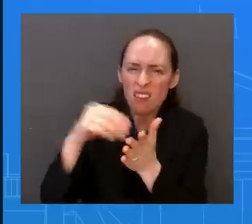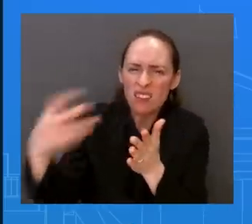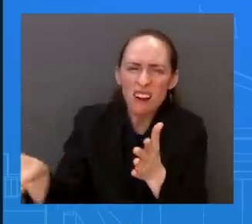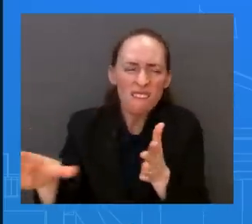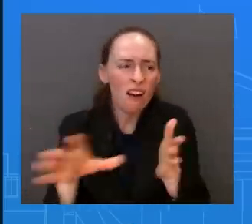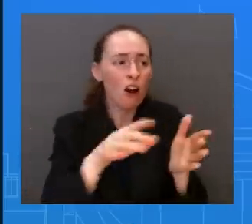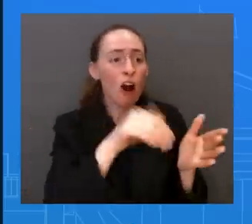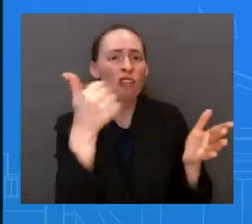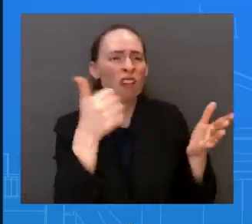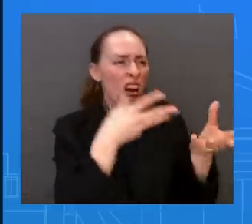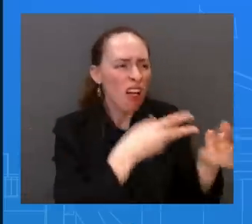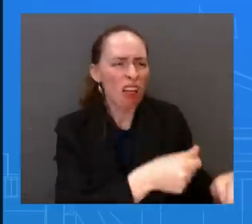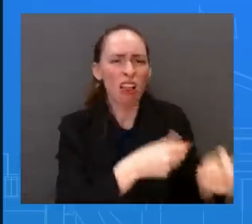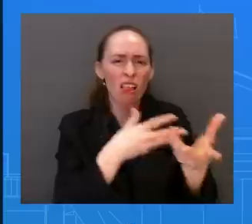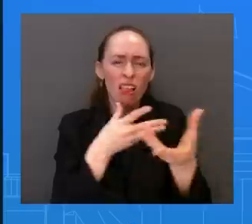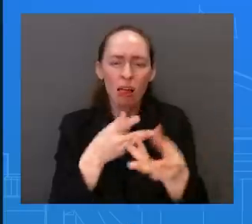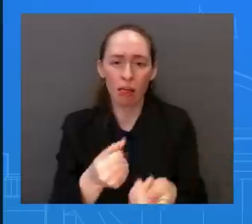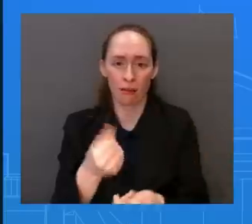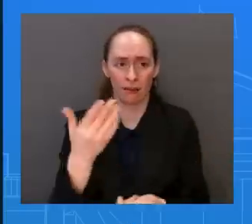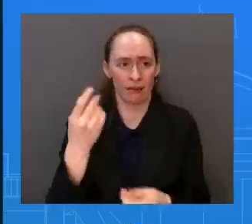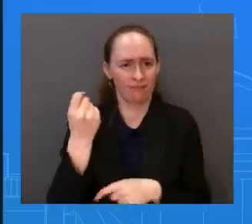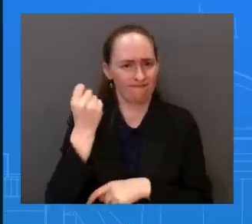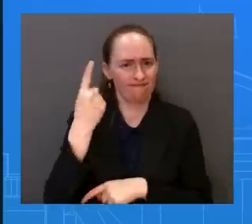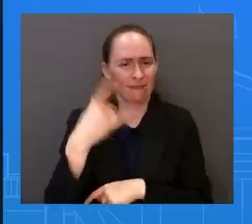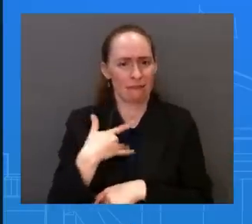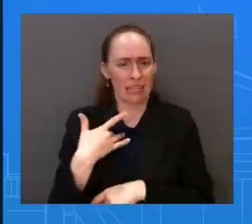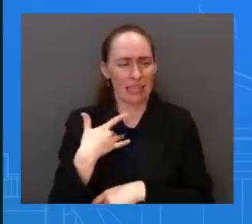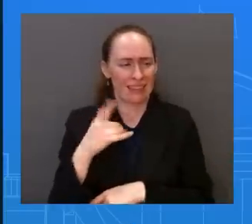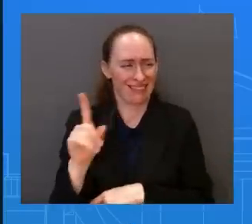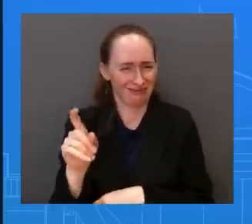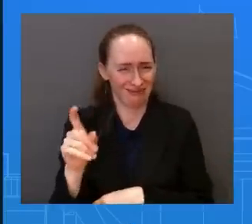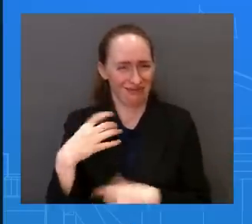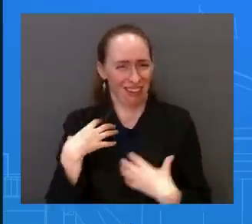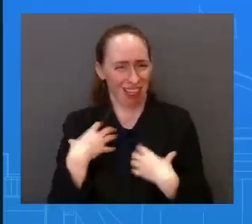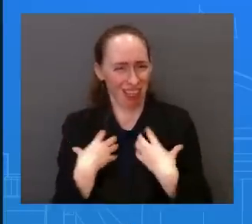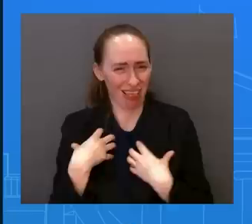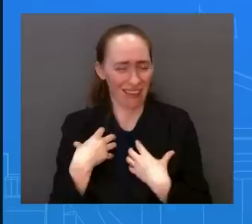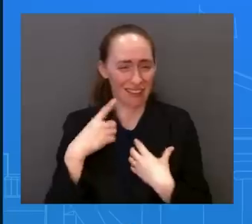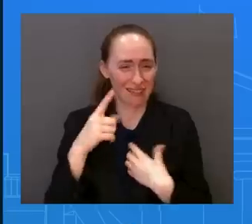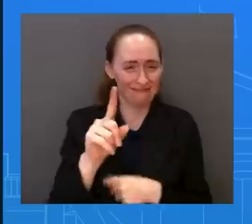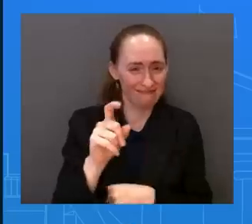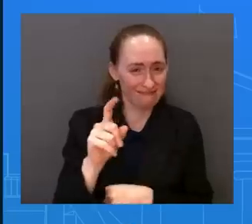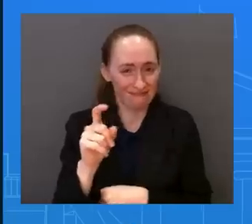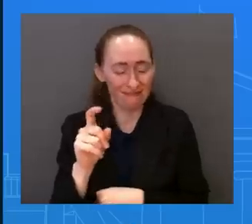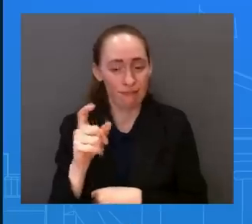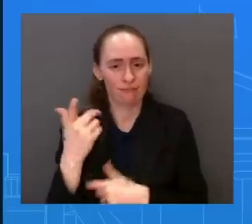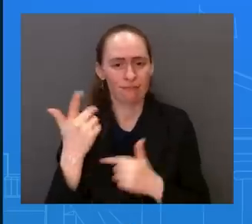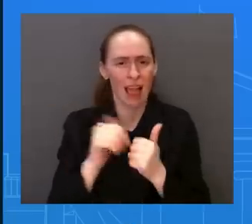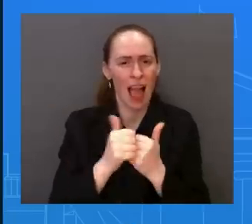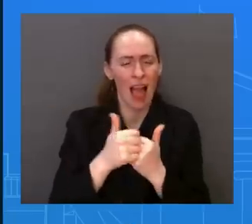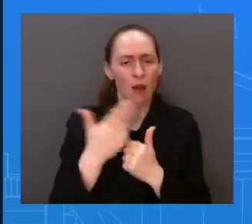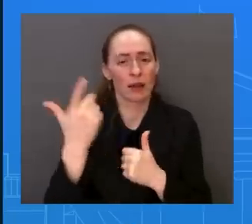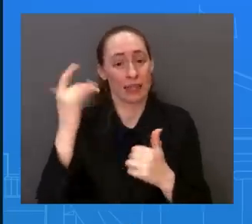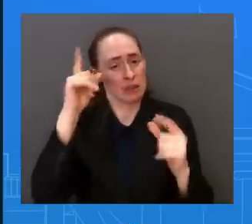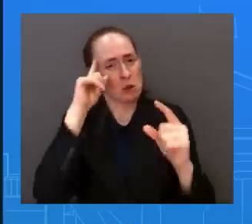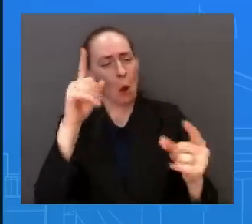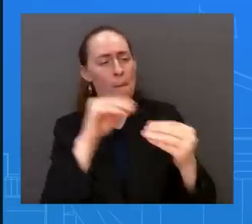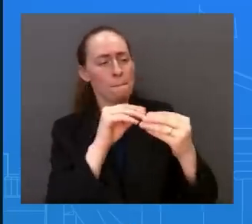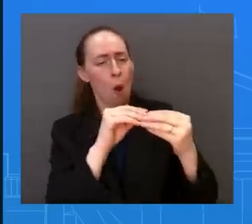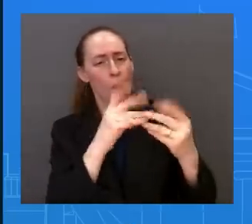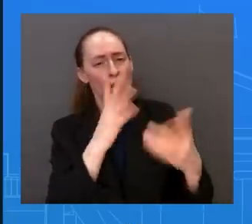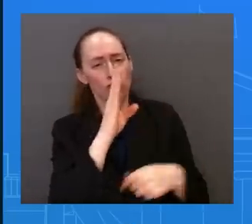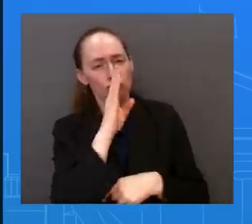meet the American people where they are, but also to help explain why he is